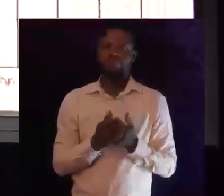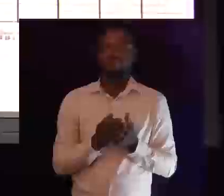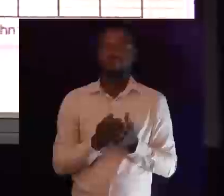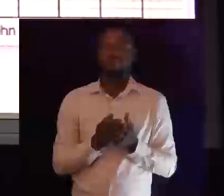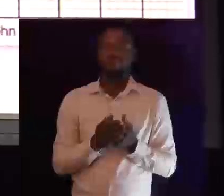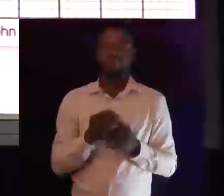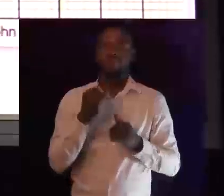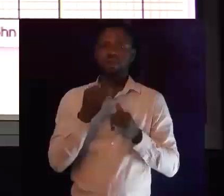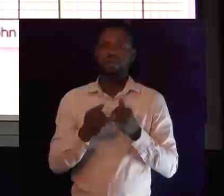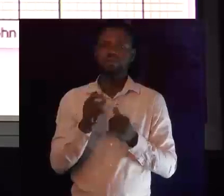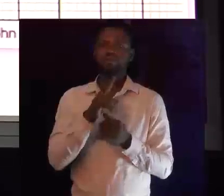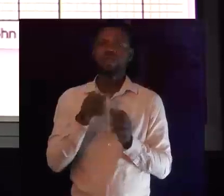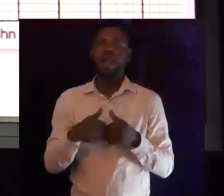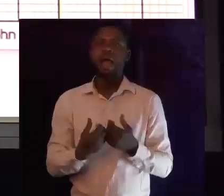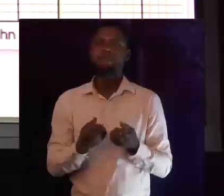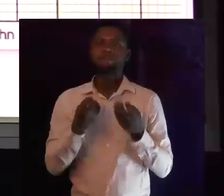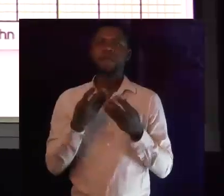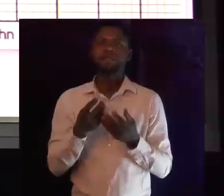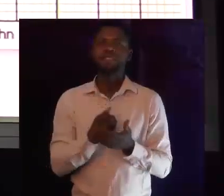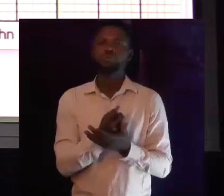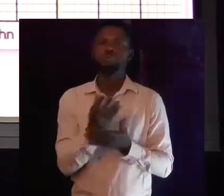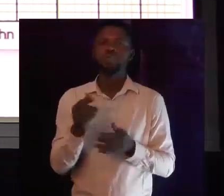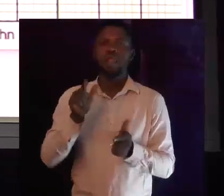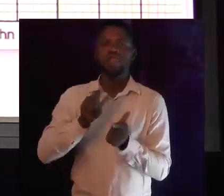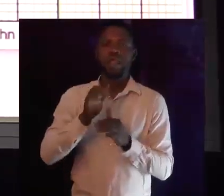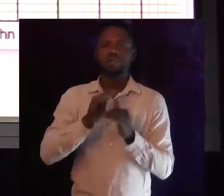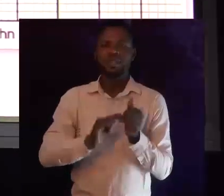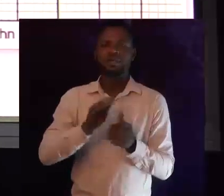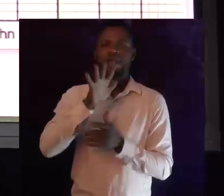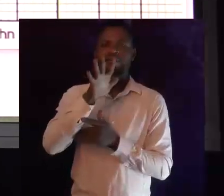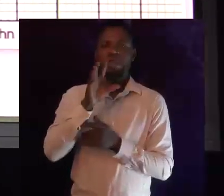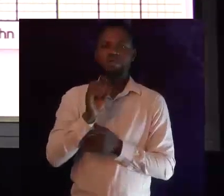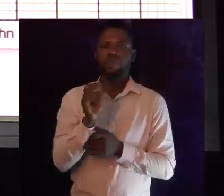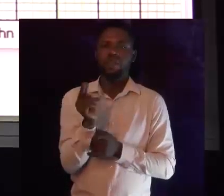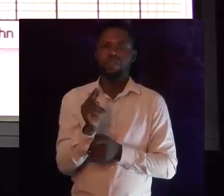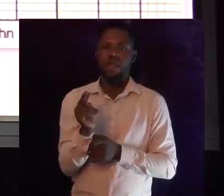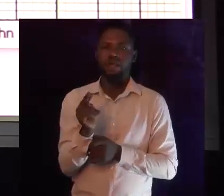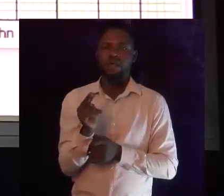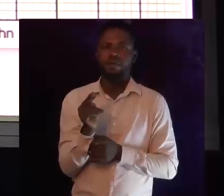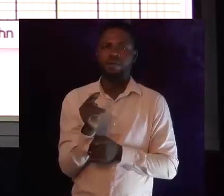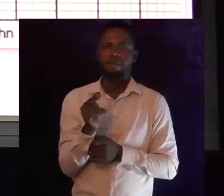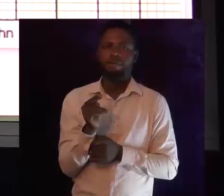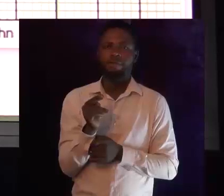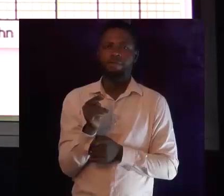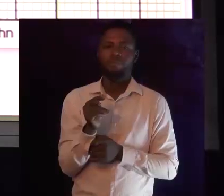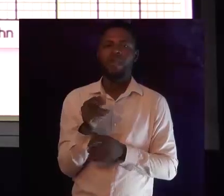Now, last question. How many spent less than 50